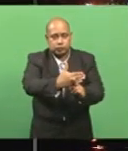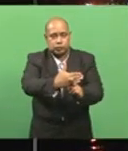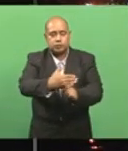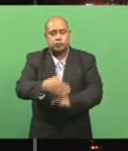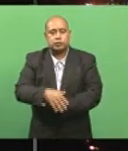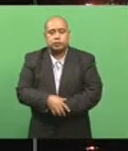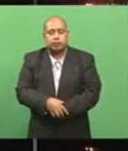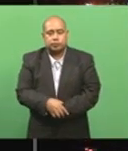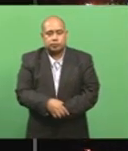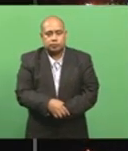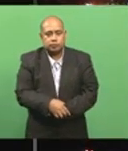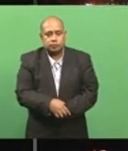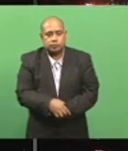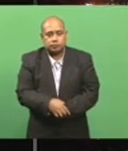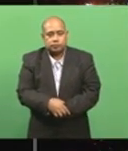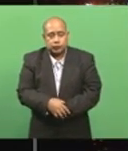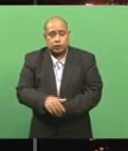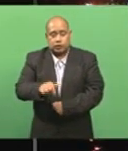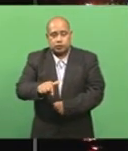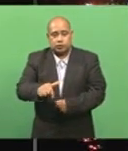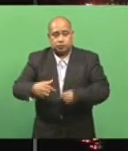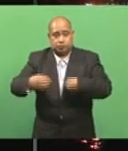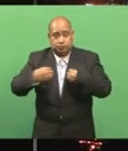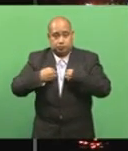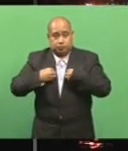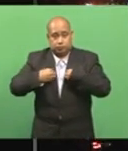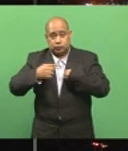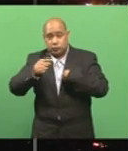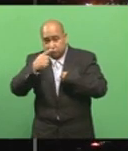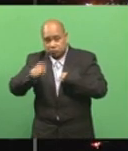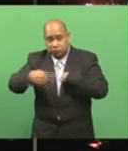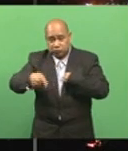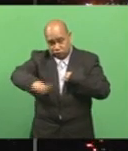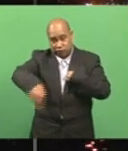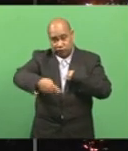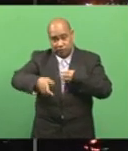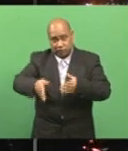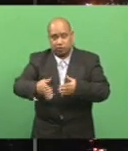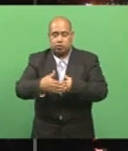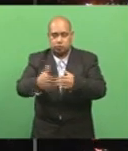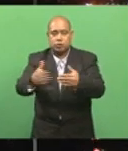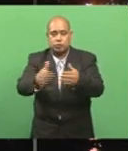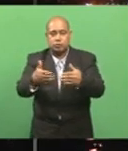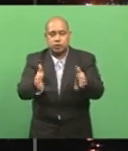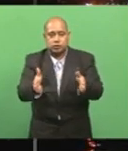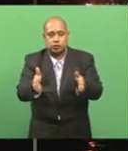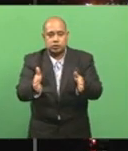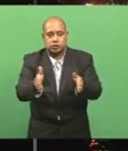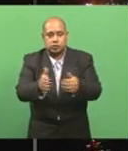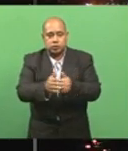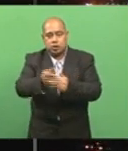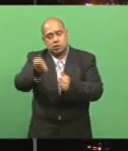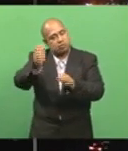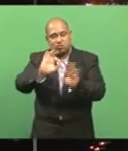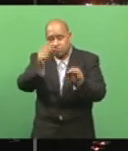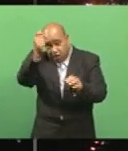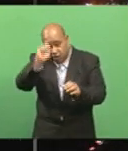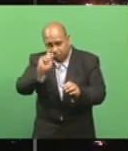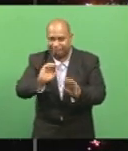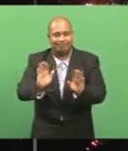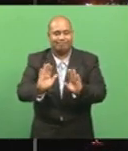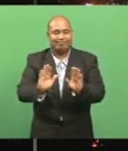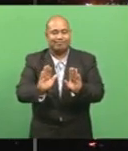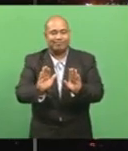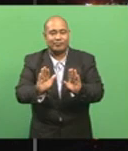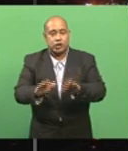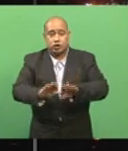Non-essential businesses can open in Suva tomorrow, minus bars, nightclubs, cinemas, swimming pools and gyms. Attorney General Ayaz